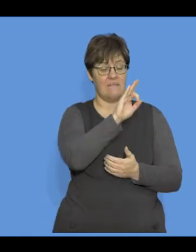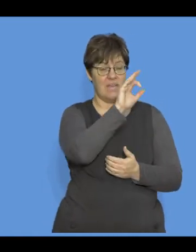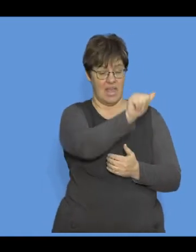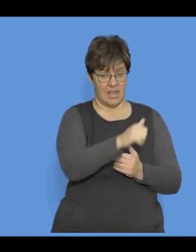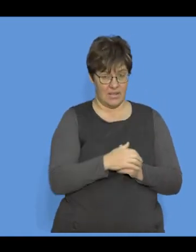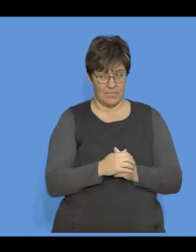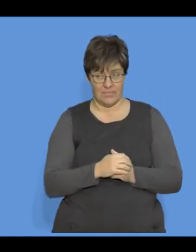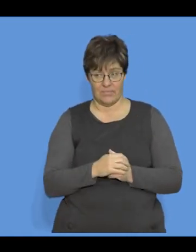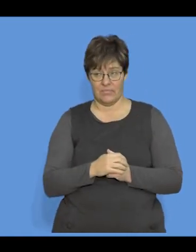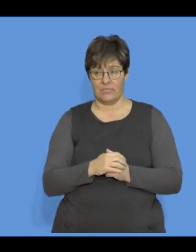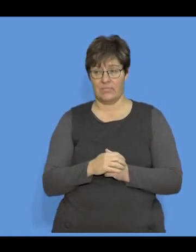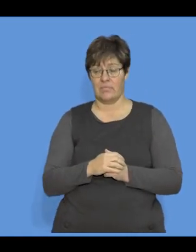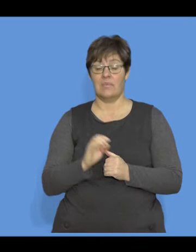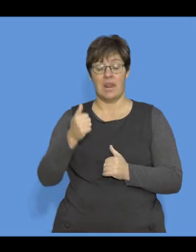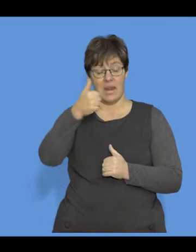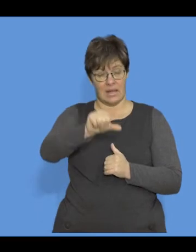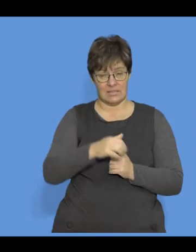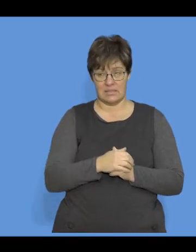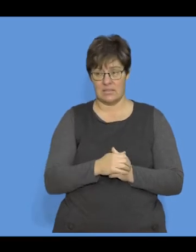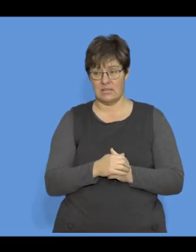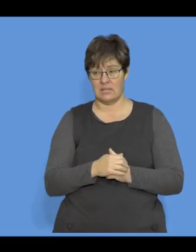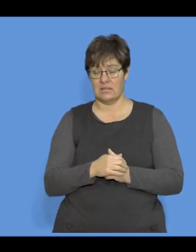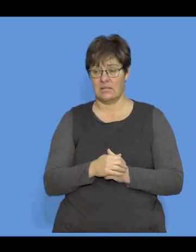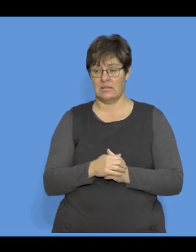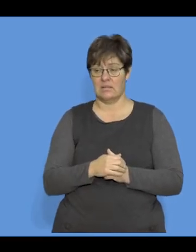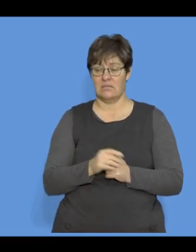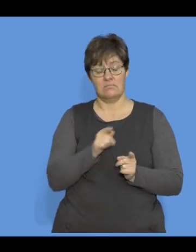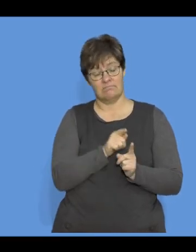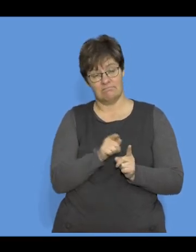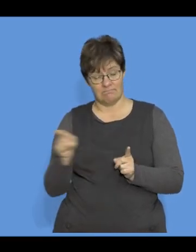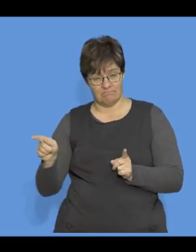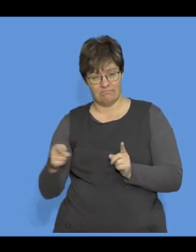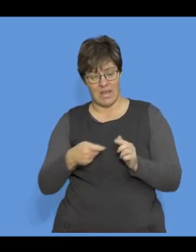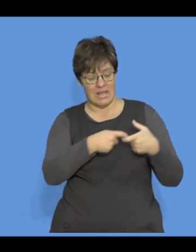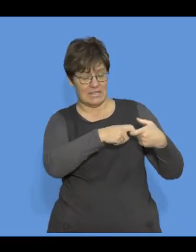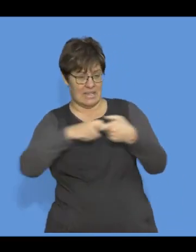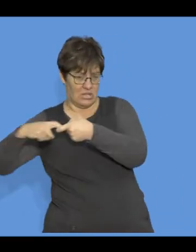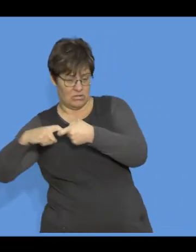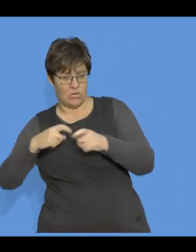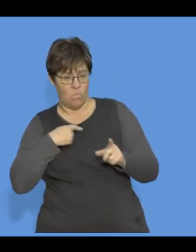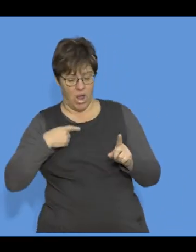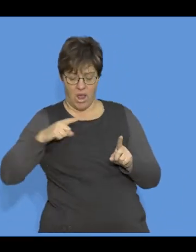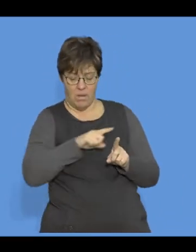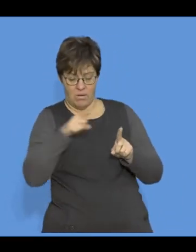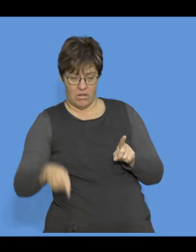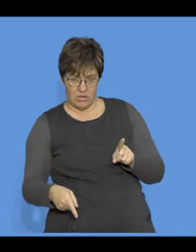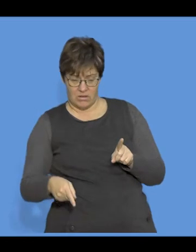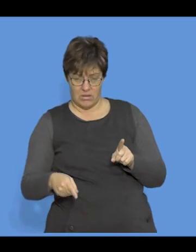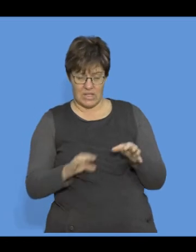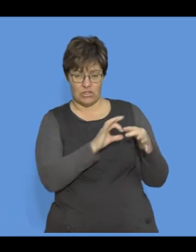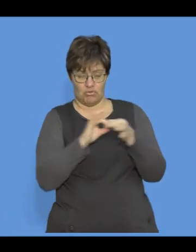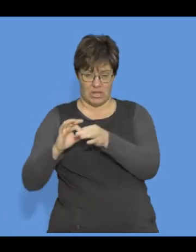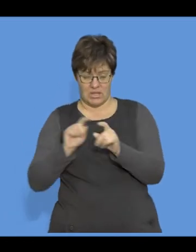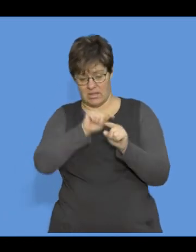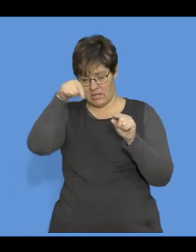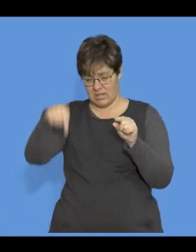the next force I'm going to put in, that is there, is the force of tension, which is the string. Then I'm